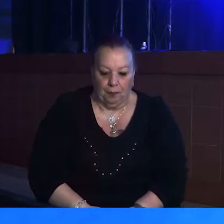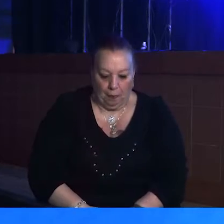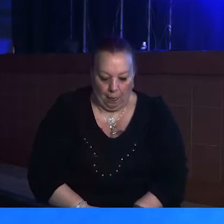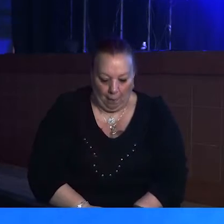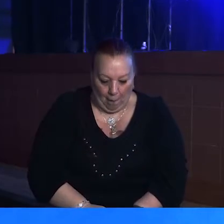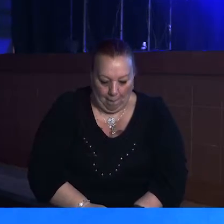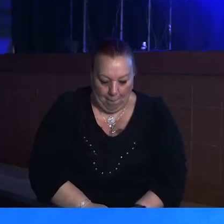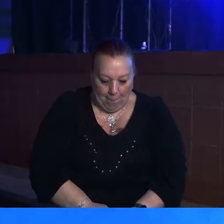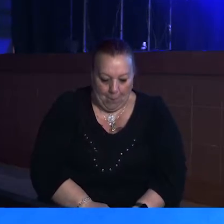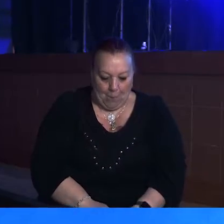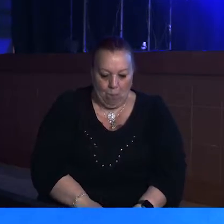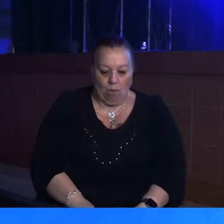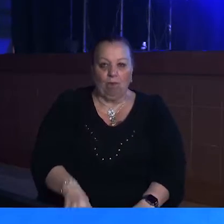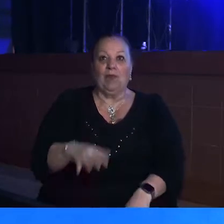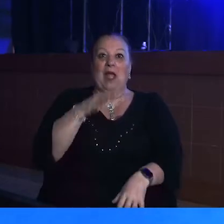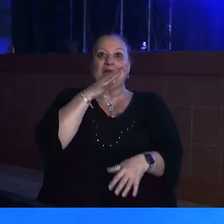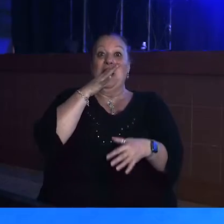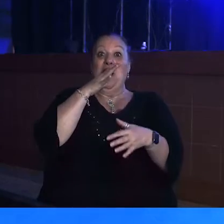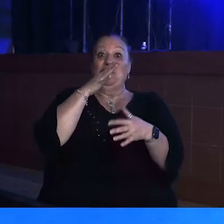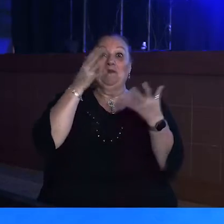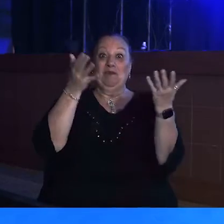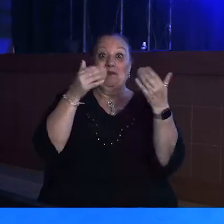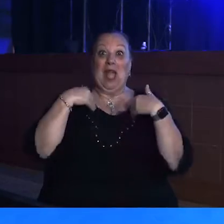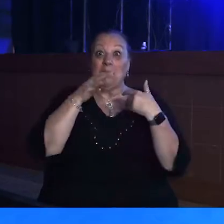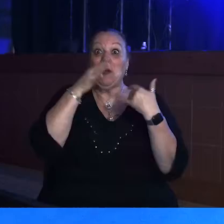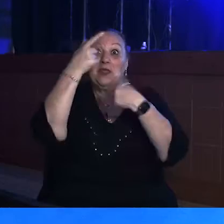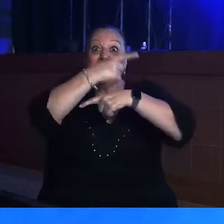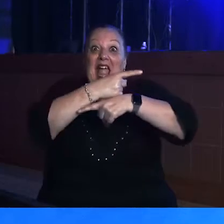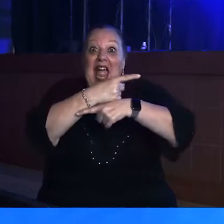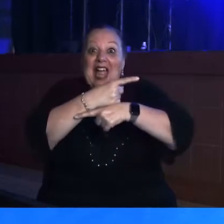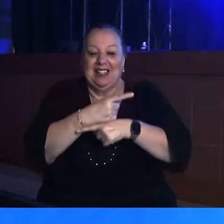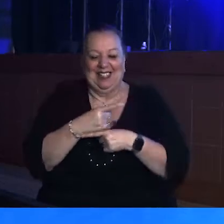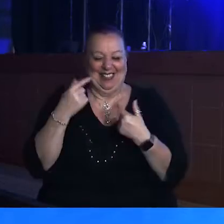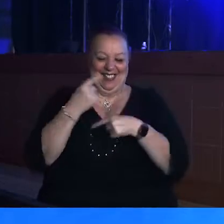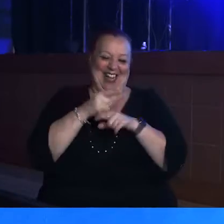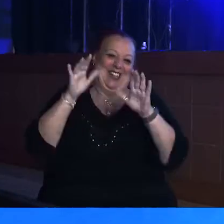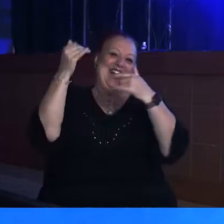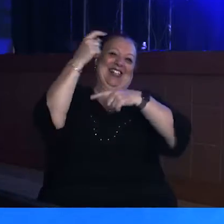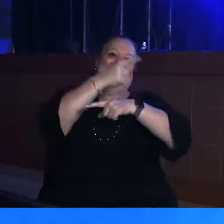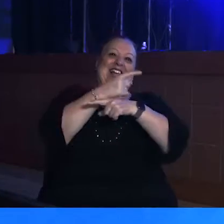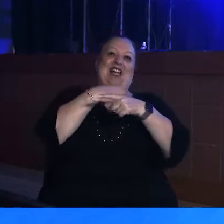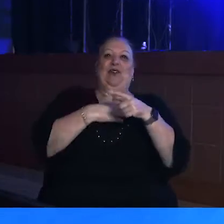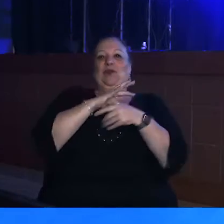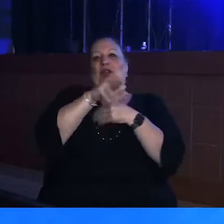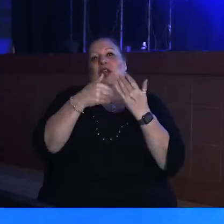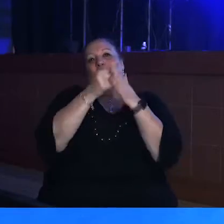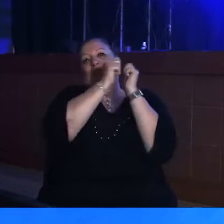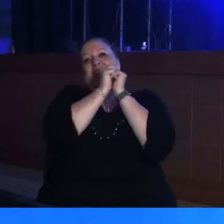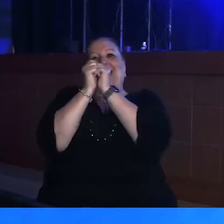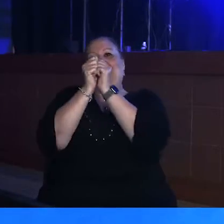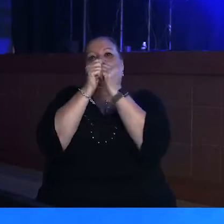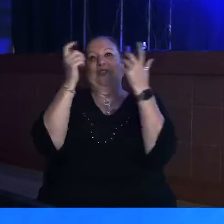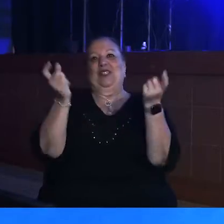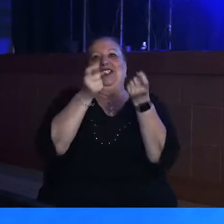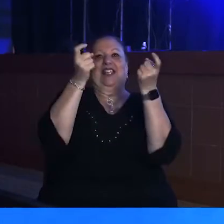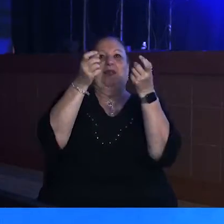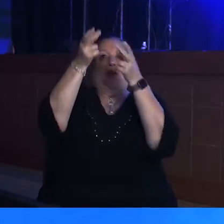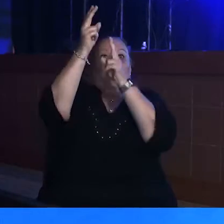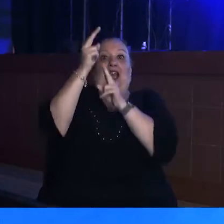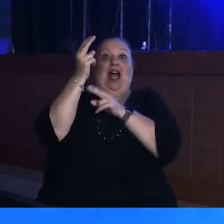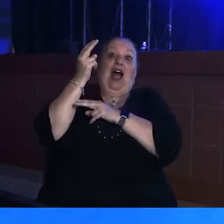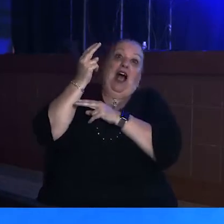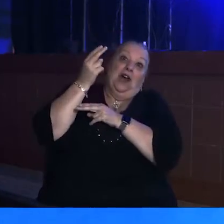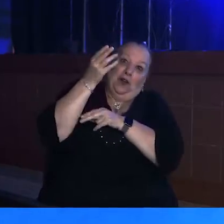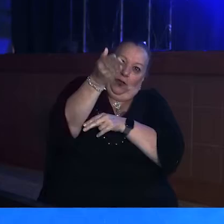Well, moms, happy Mother's Day. I mean, today is a great day. I mean, I wish we could all be together, that we could celebrate and honor you. I hope that you're already